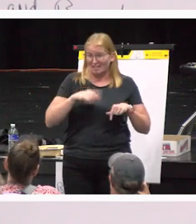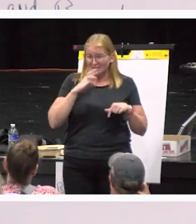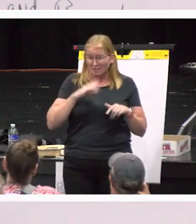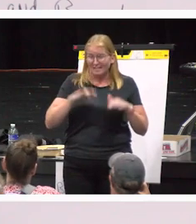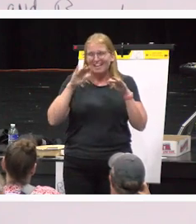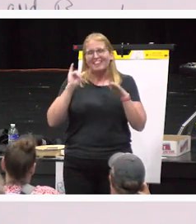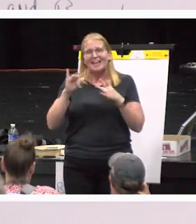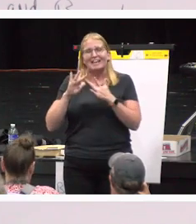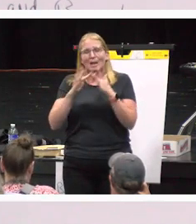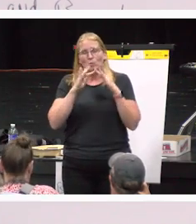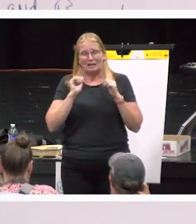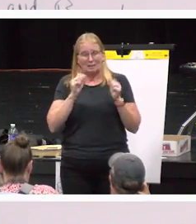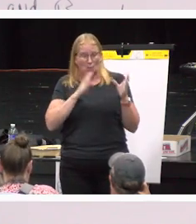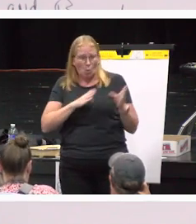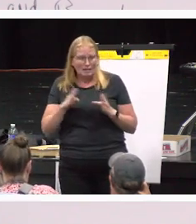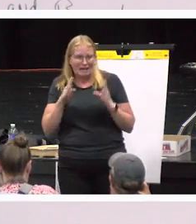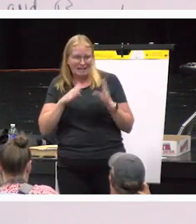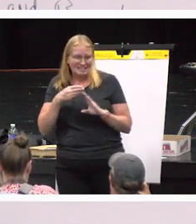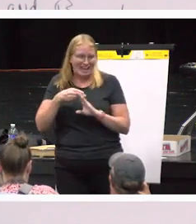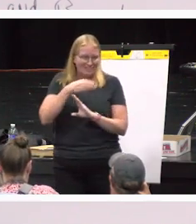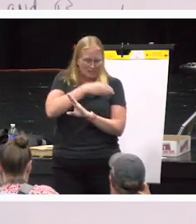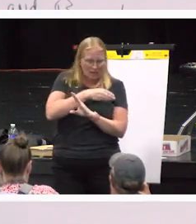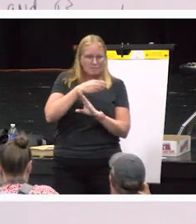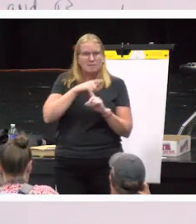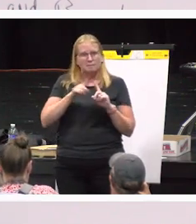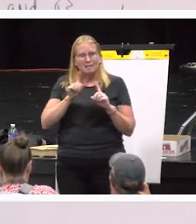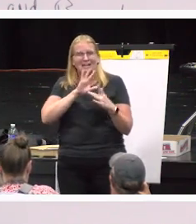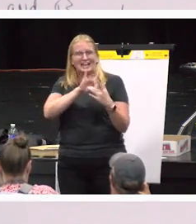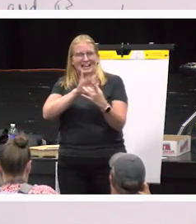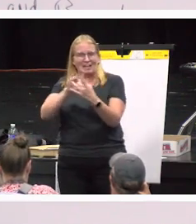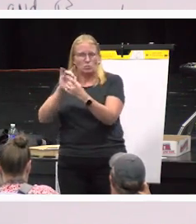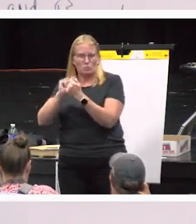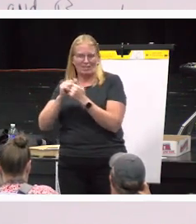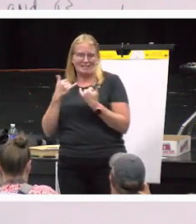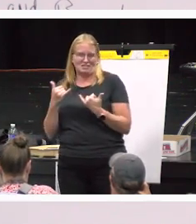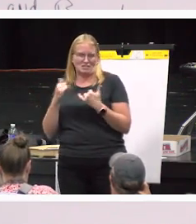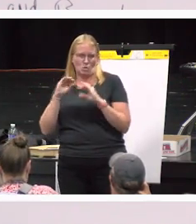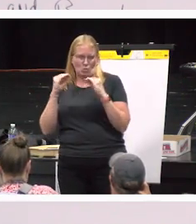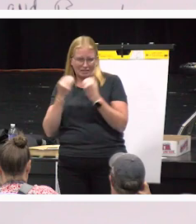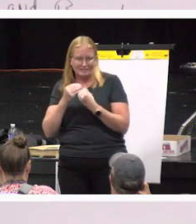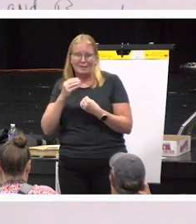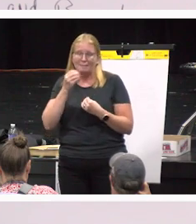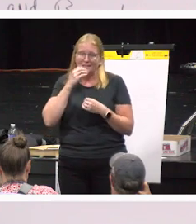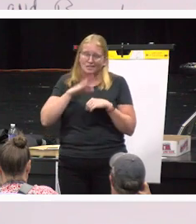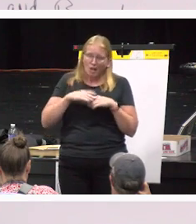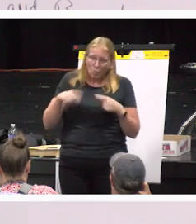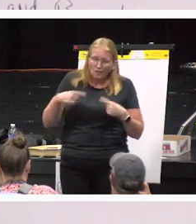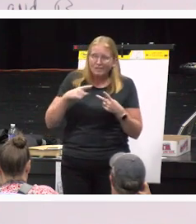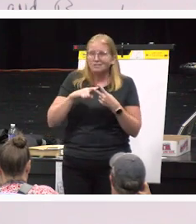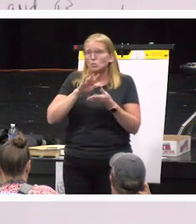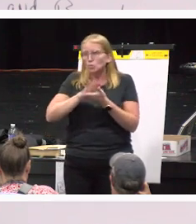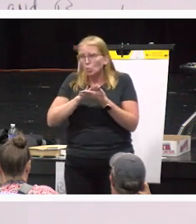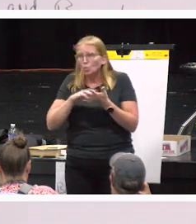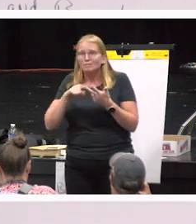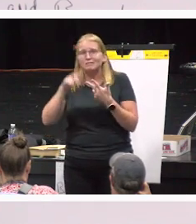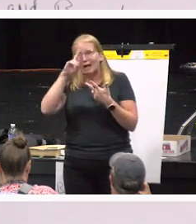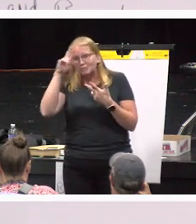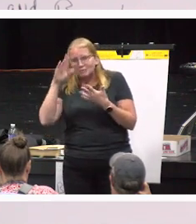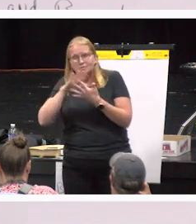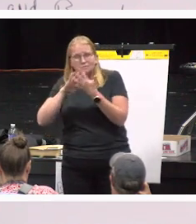of time and connect with existing orgs, city, Montpelier Parks, Meals on Wheels, schools, medical center, etc.,